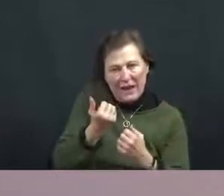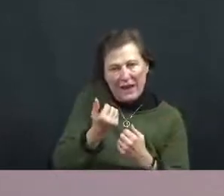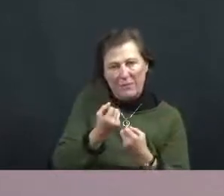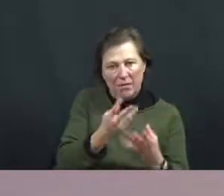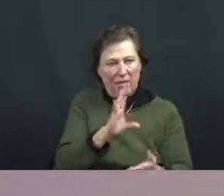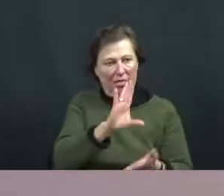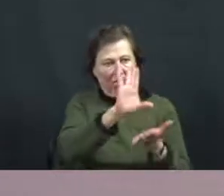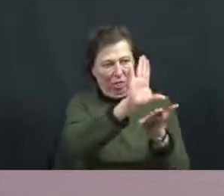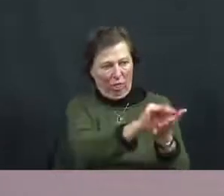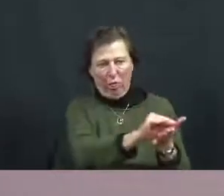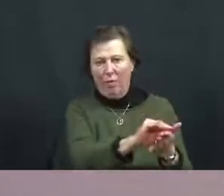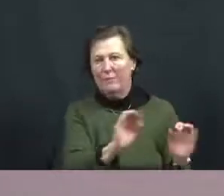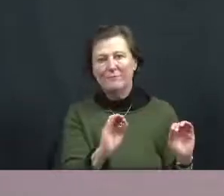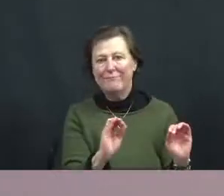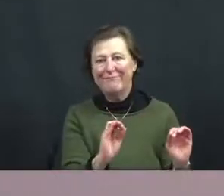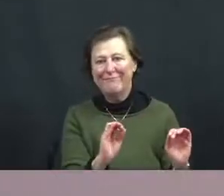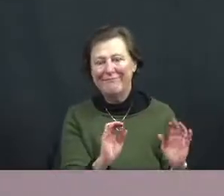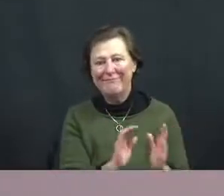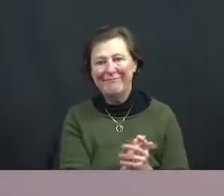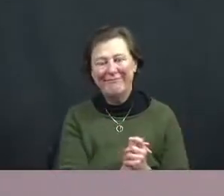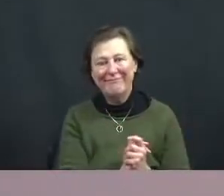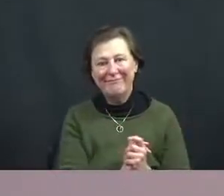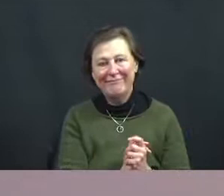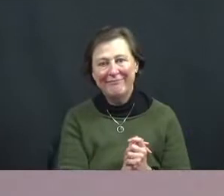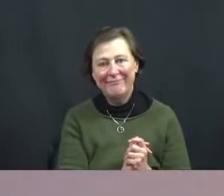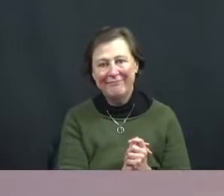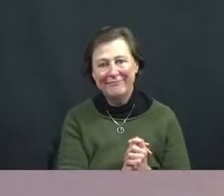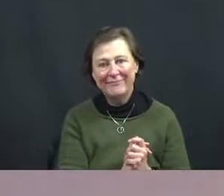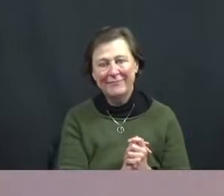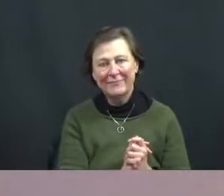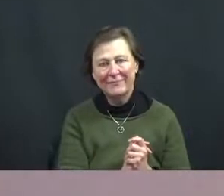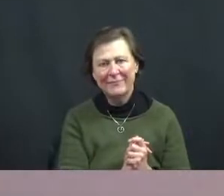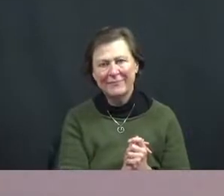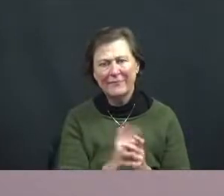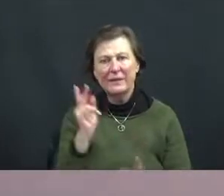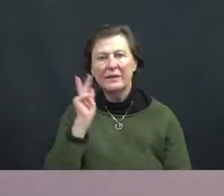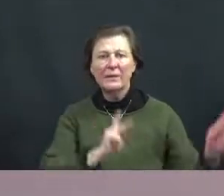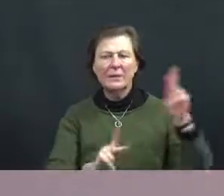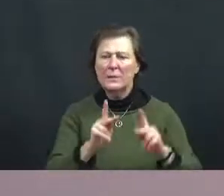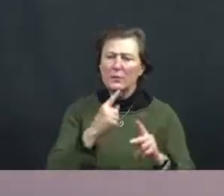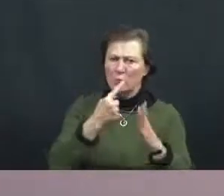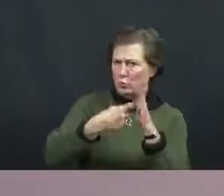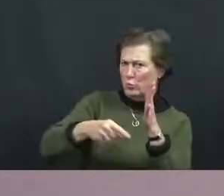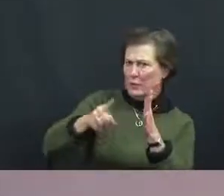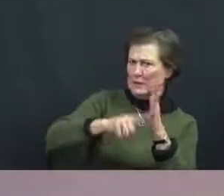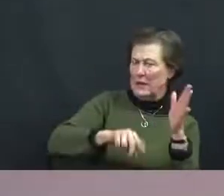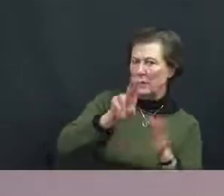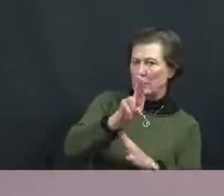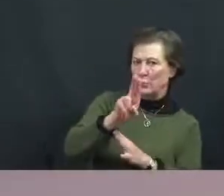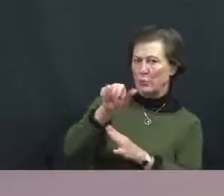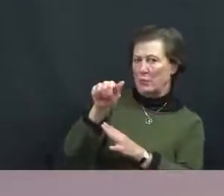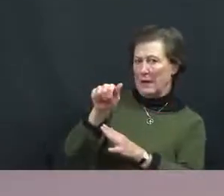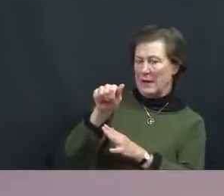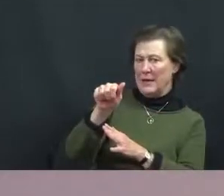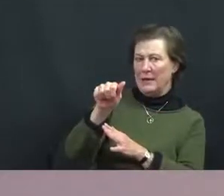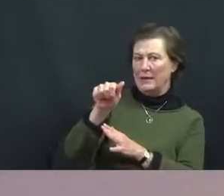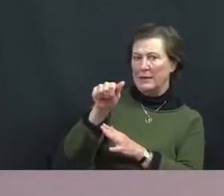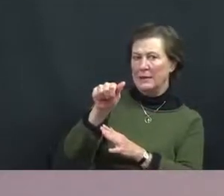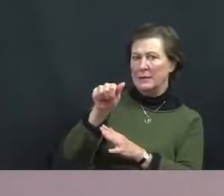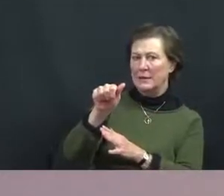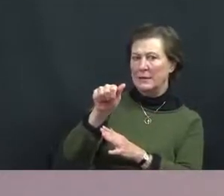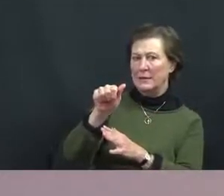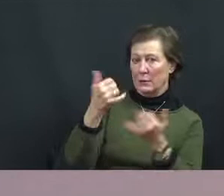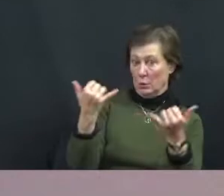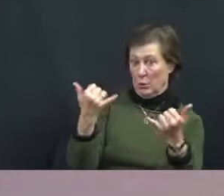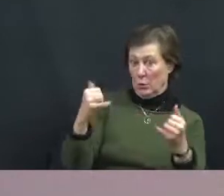When critics of the UUA, the Unitarian Universalist Association's